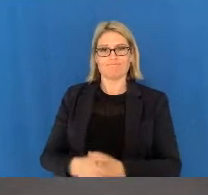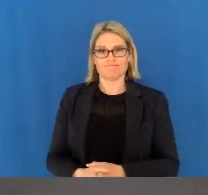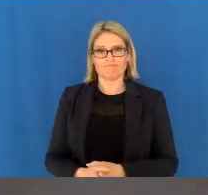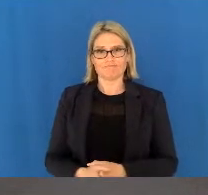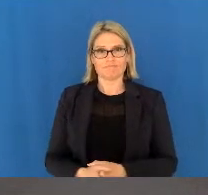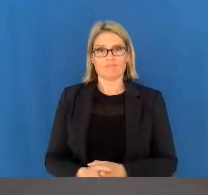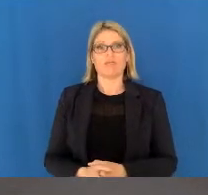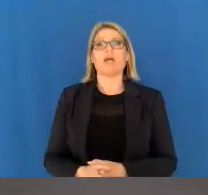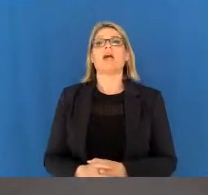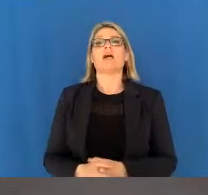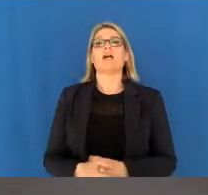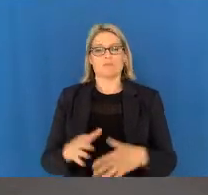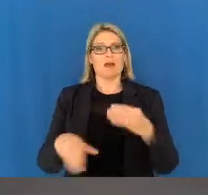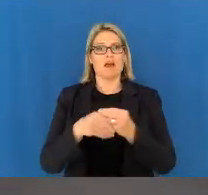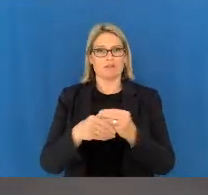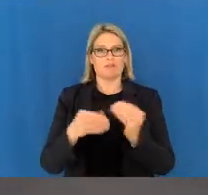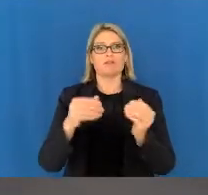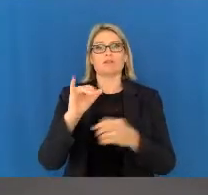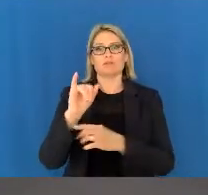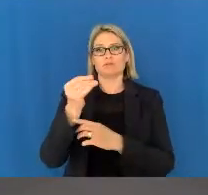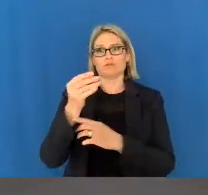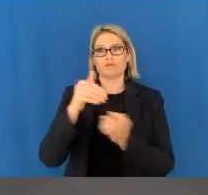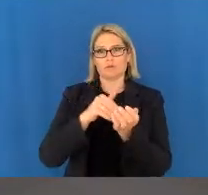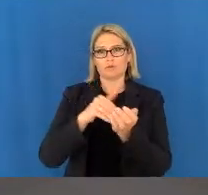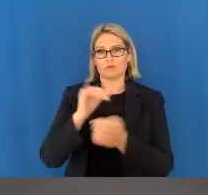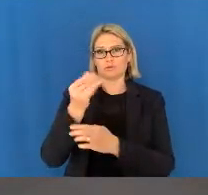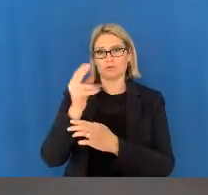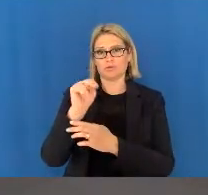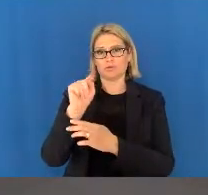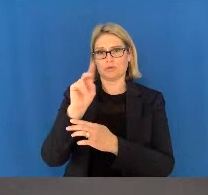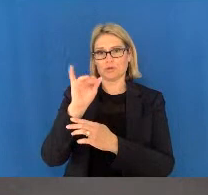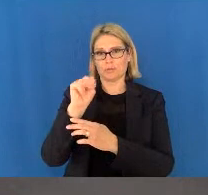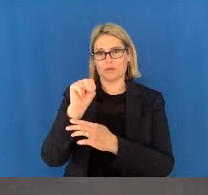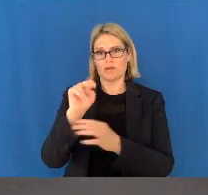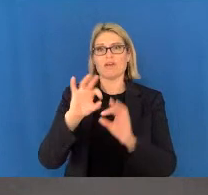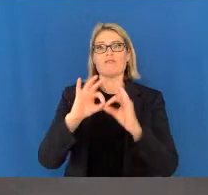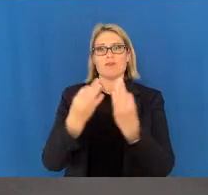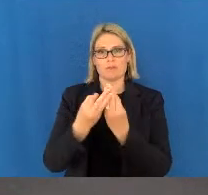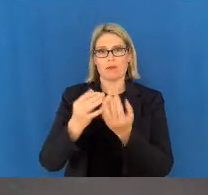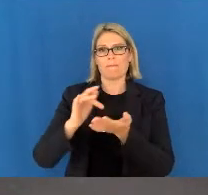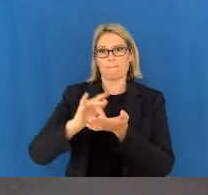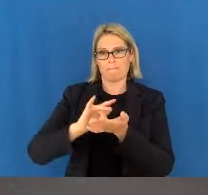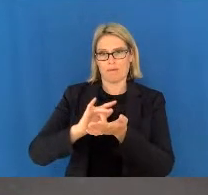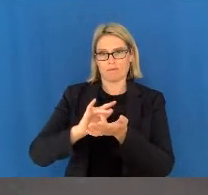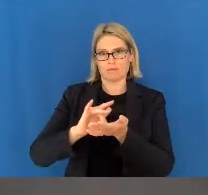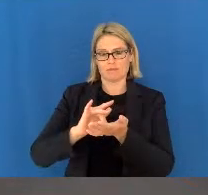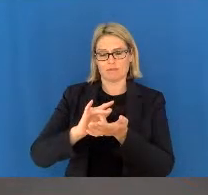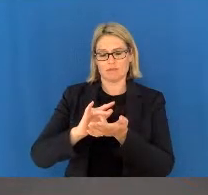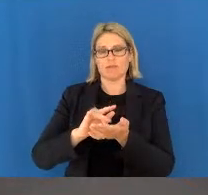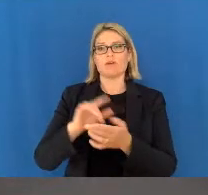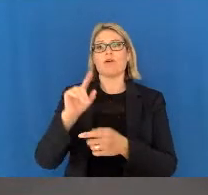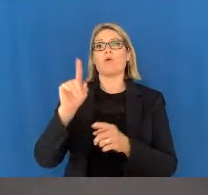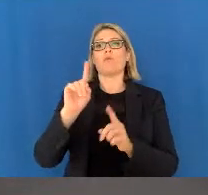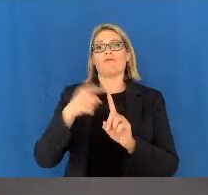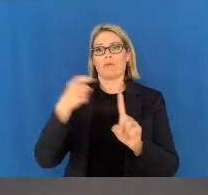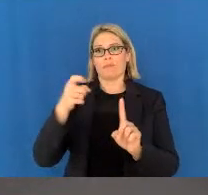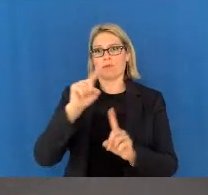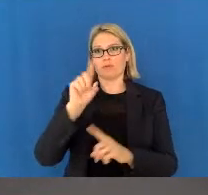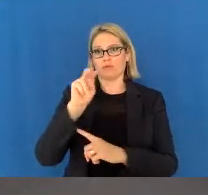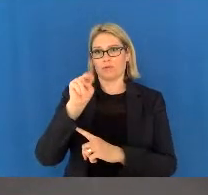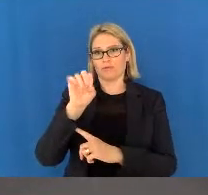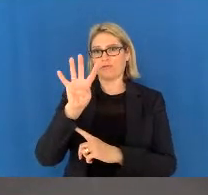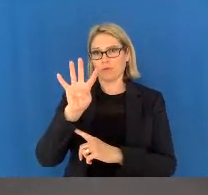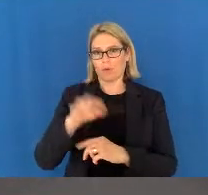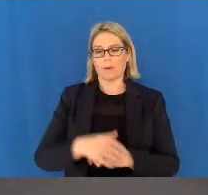in Edmundston, Dr. John Tobin, the head of the Family Medicine Department in Zone 4.